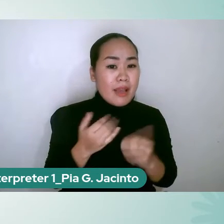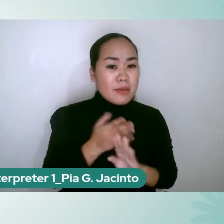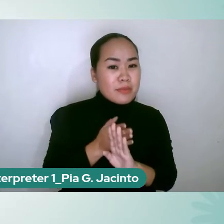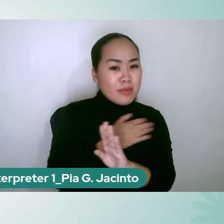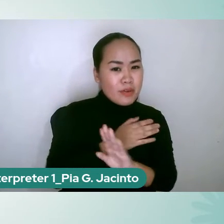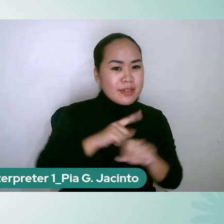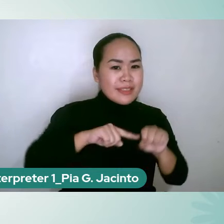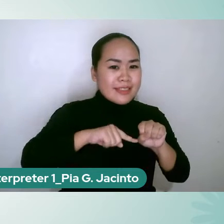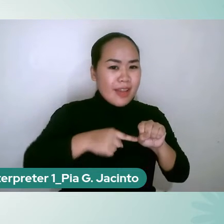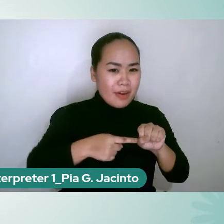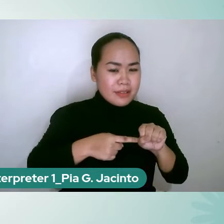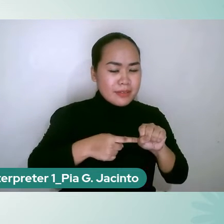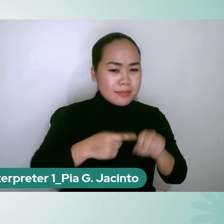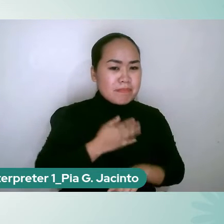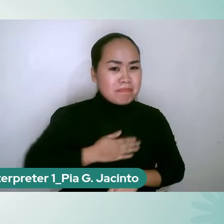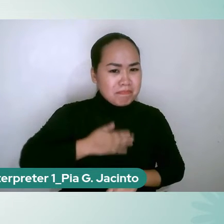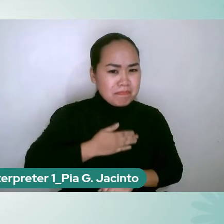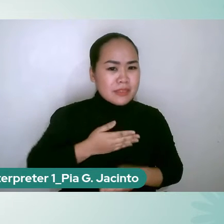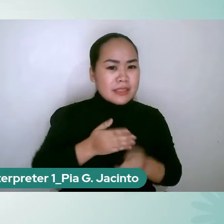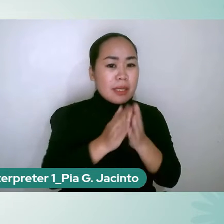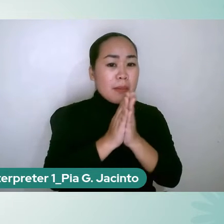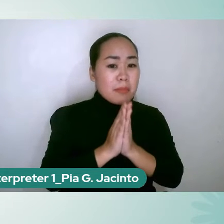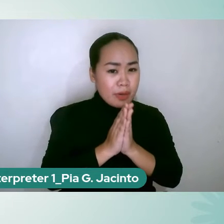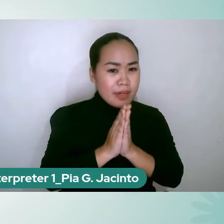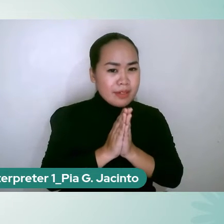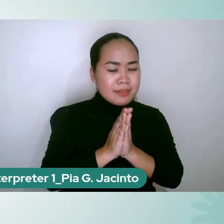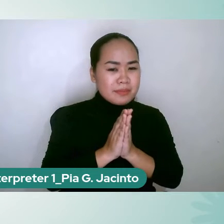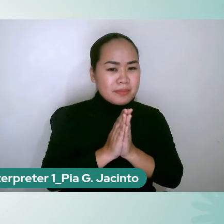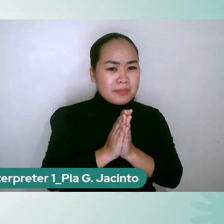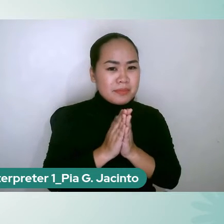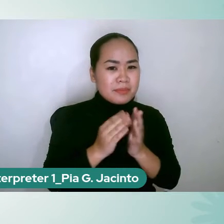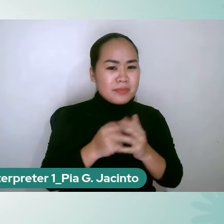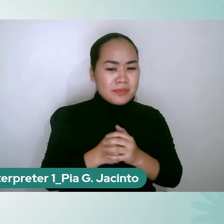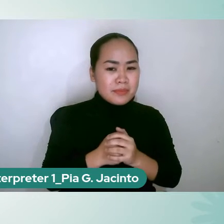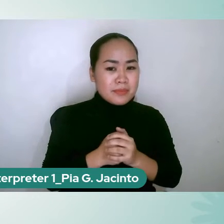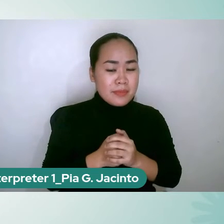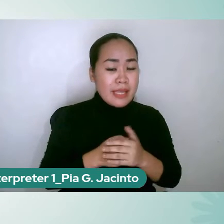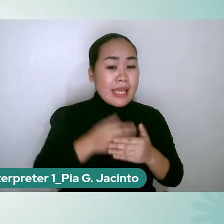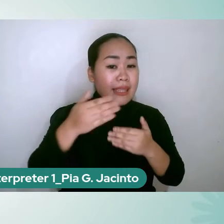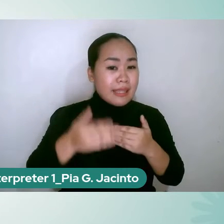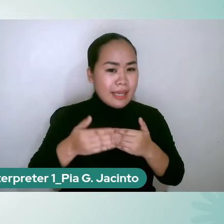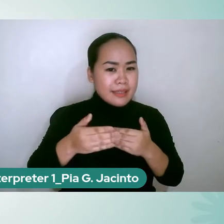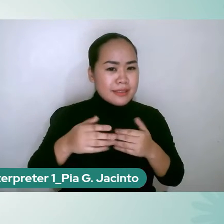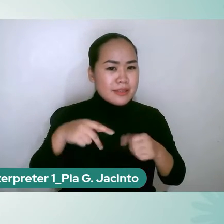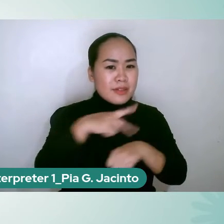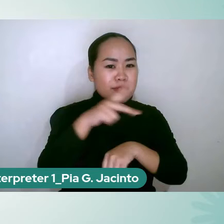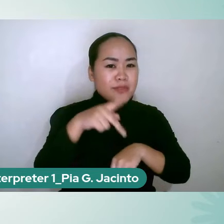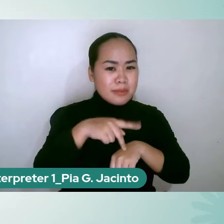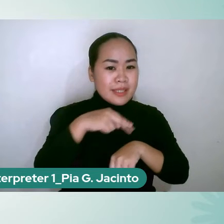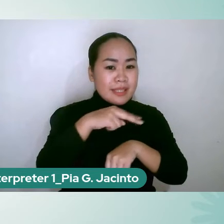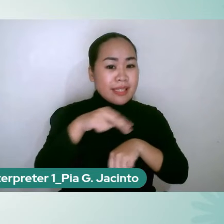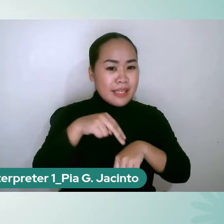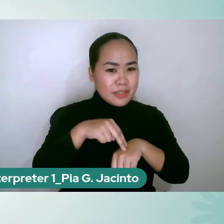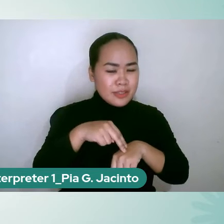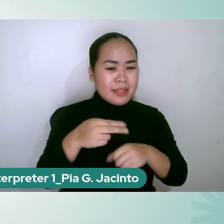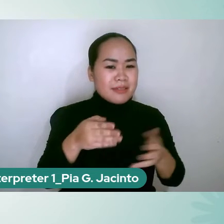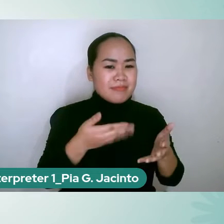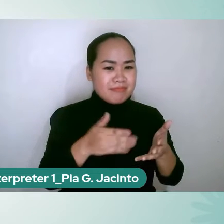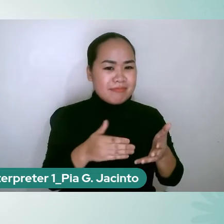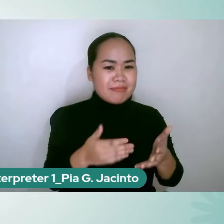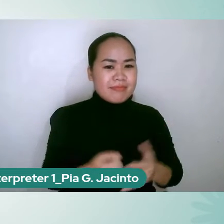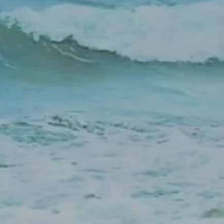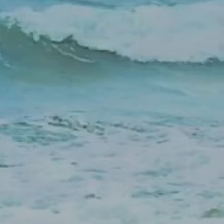mark ourselves in the presence of our God for our opening prayer, to be followed by our Philippine National Anthem.